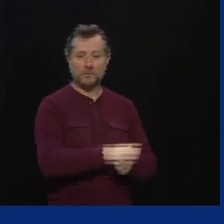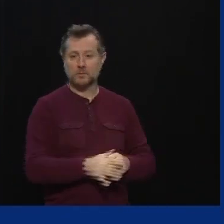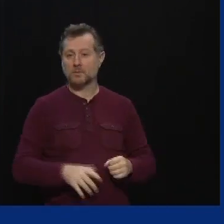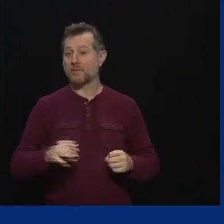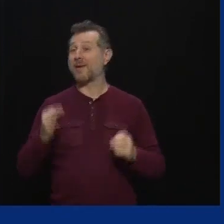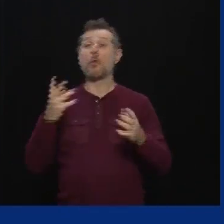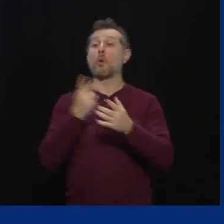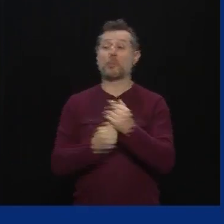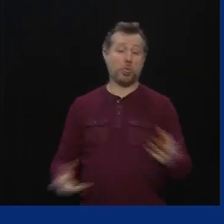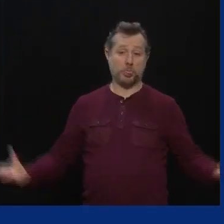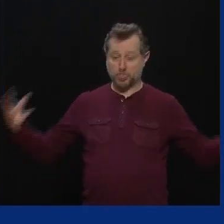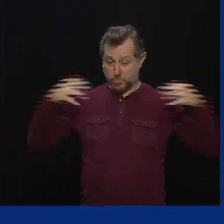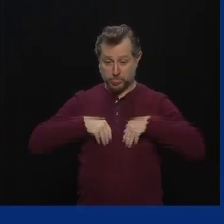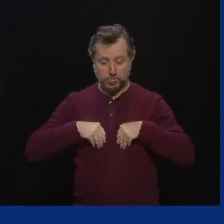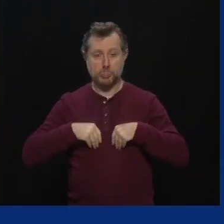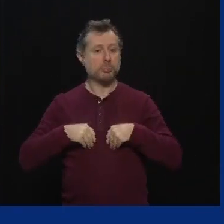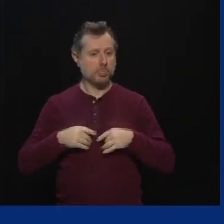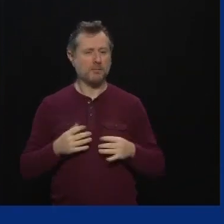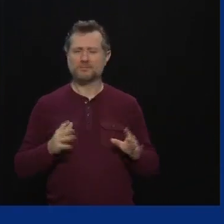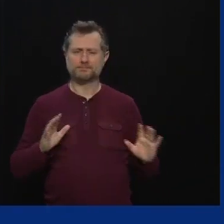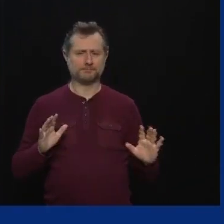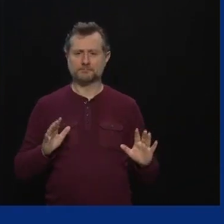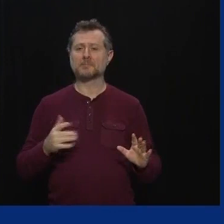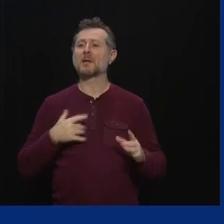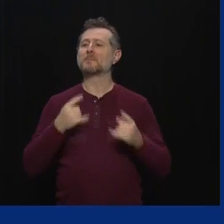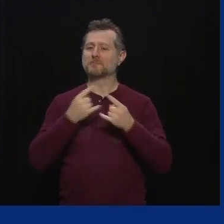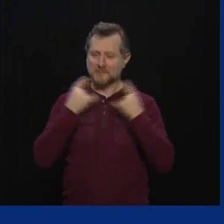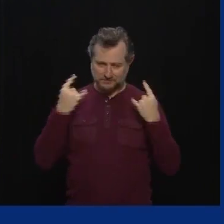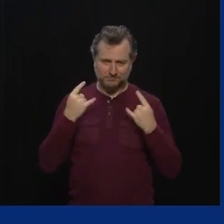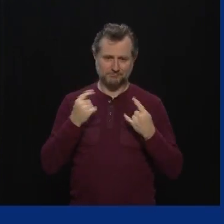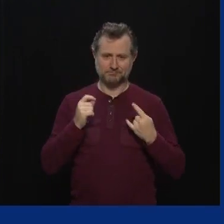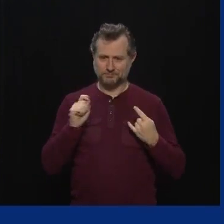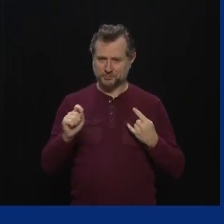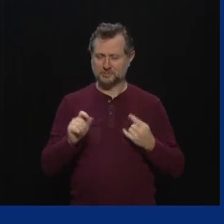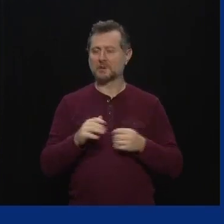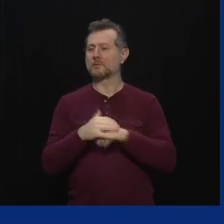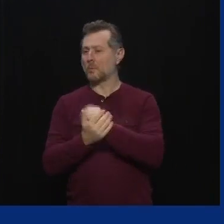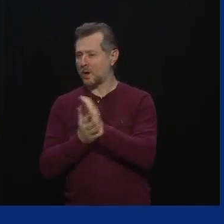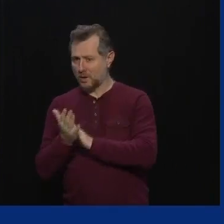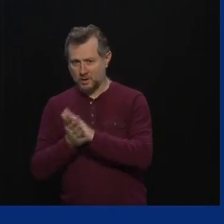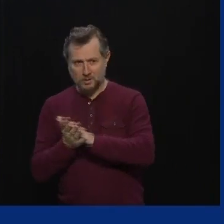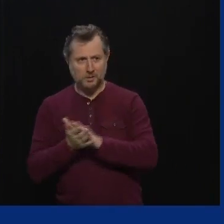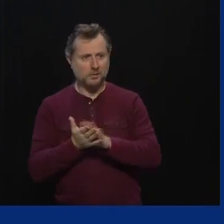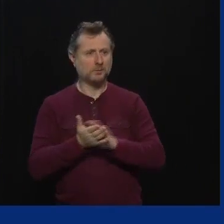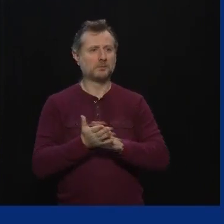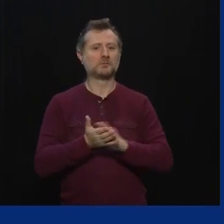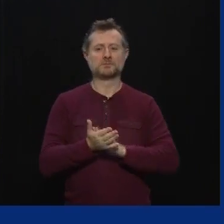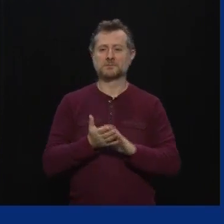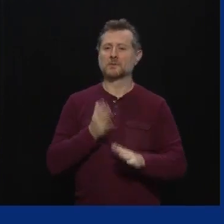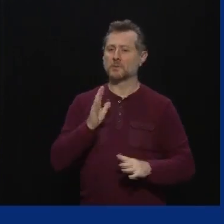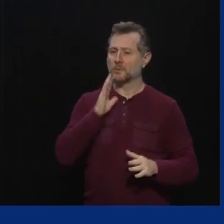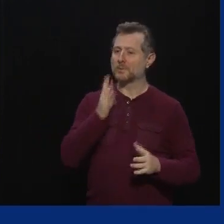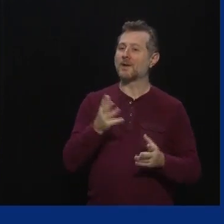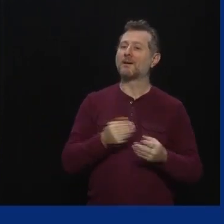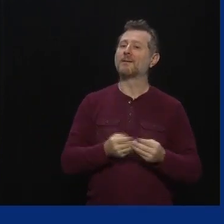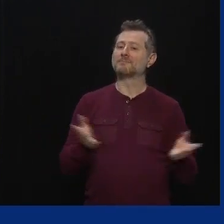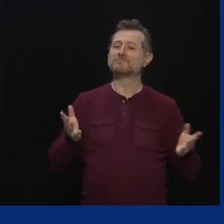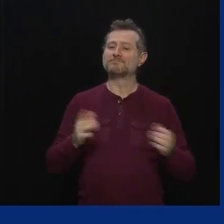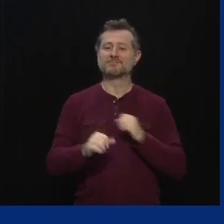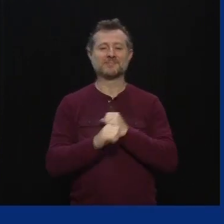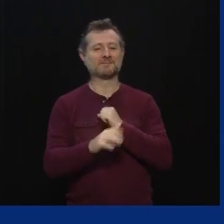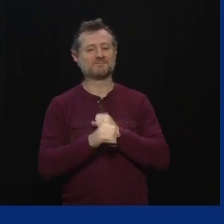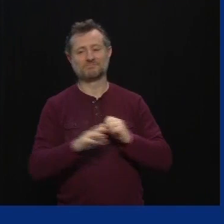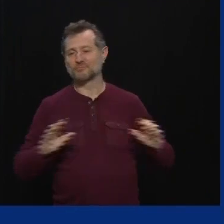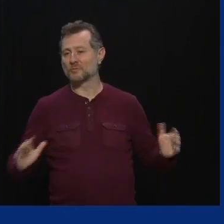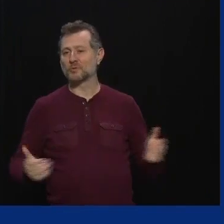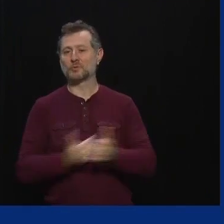to keep wearing your masks, good hand hygiene, and we're going to be starting a PSA. A very exciting announcement is to see this,